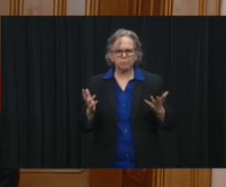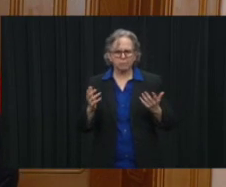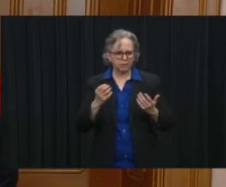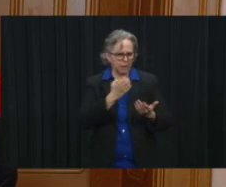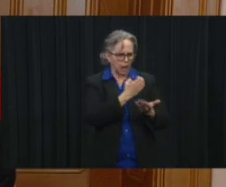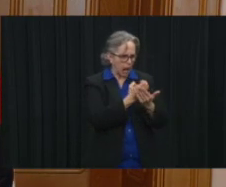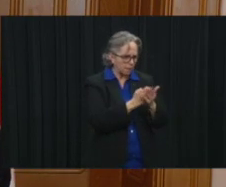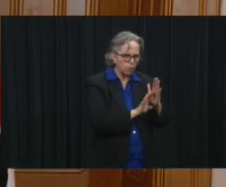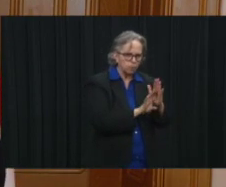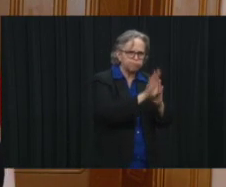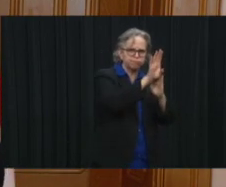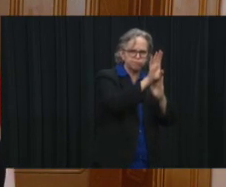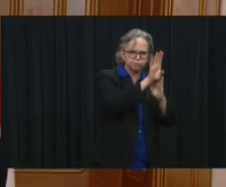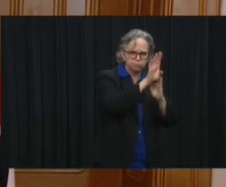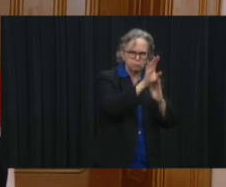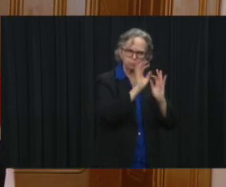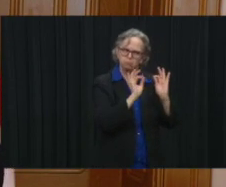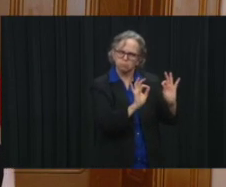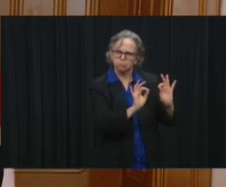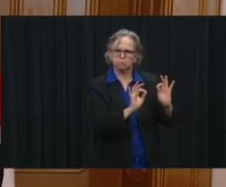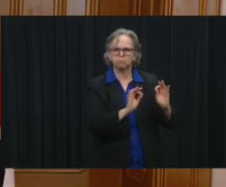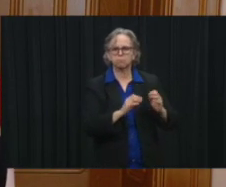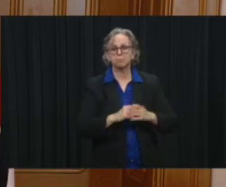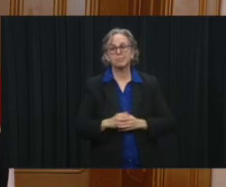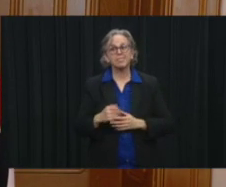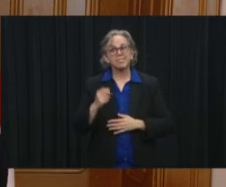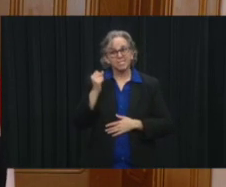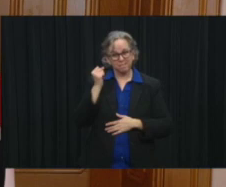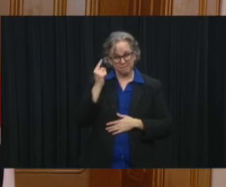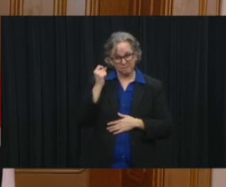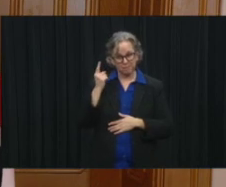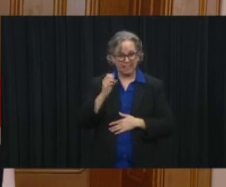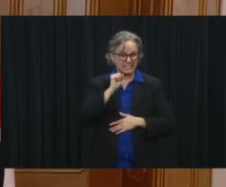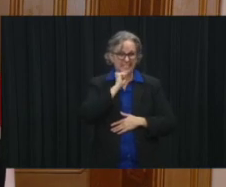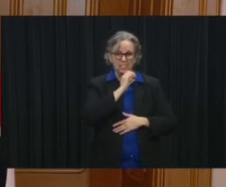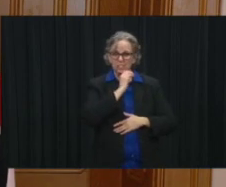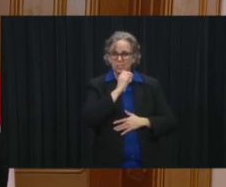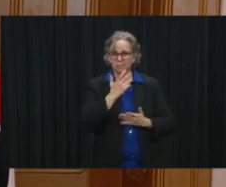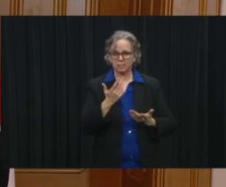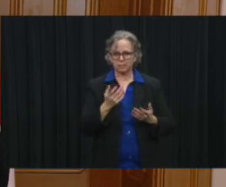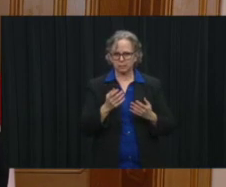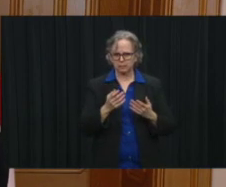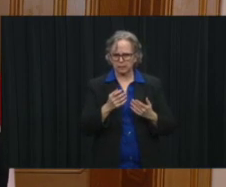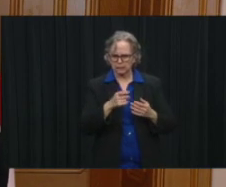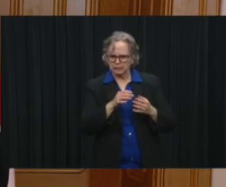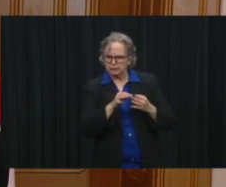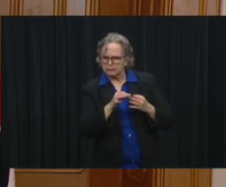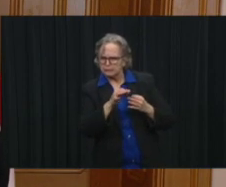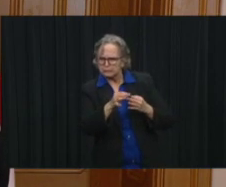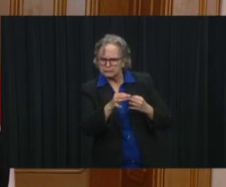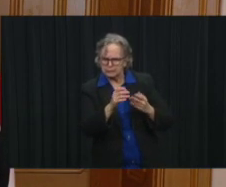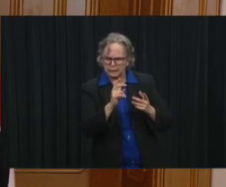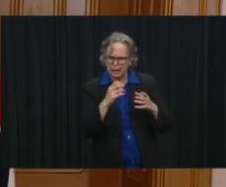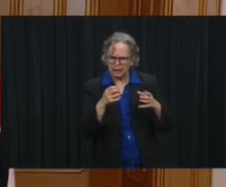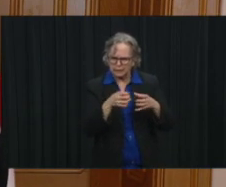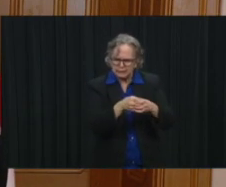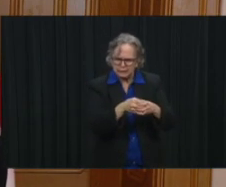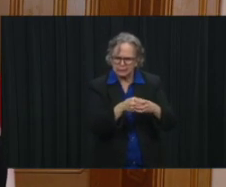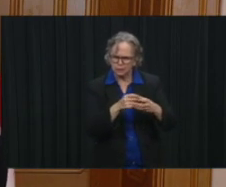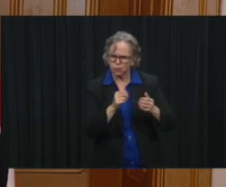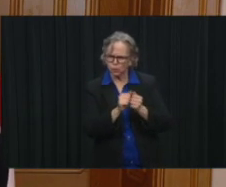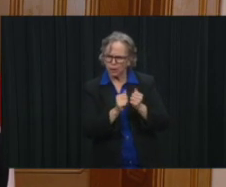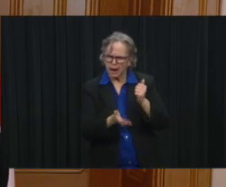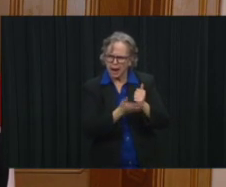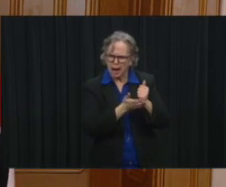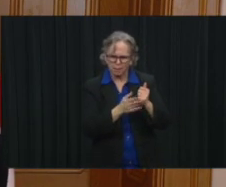vulnerable, seniors who have a pre-existing condition separately. But again, my hope is this legislation in the meantime can ensure